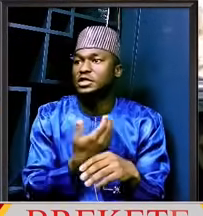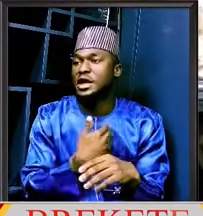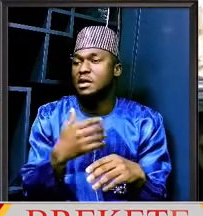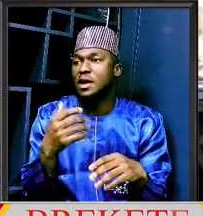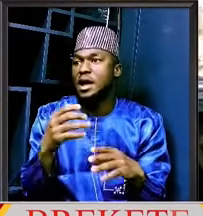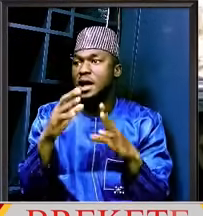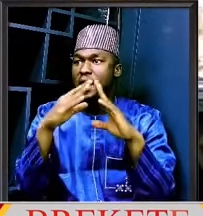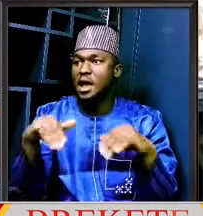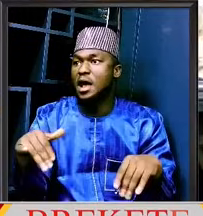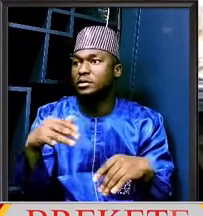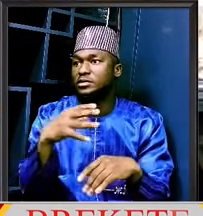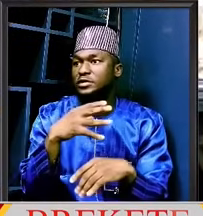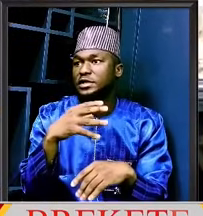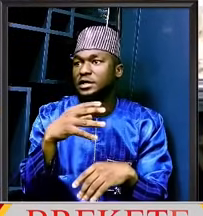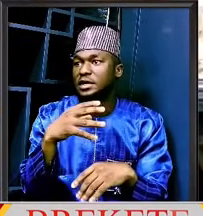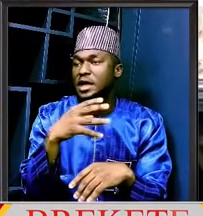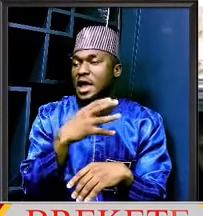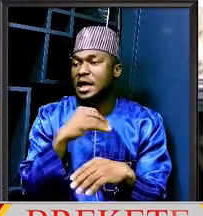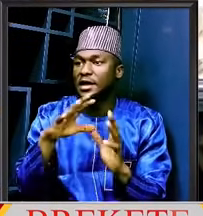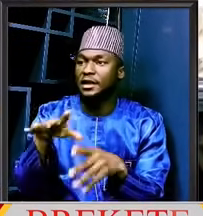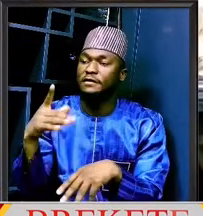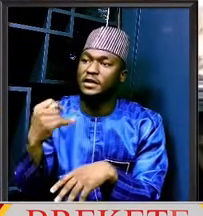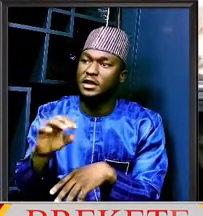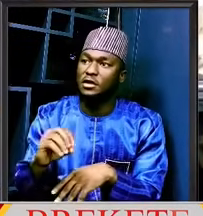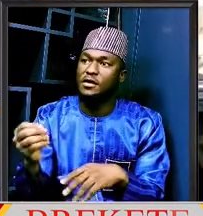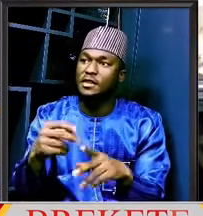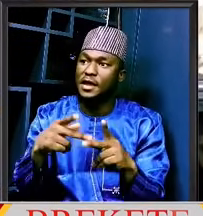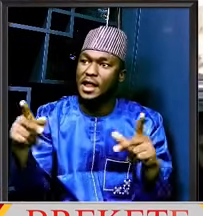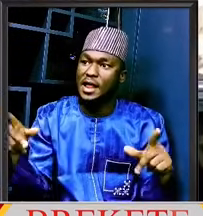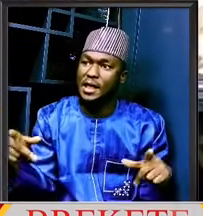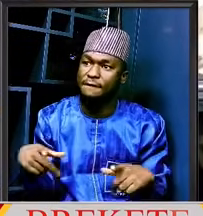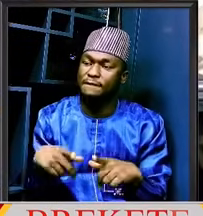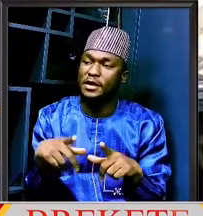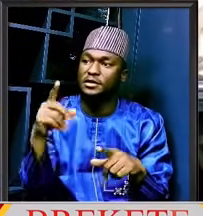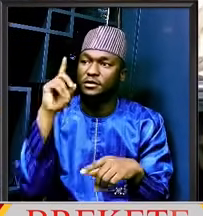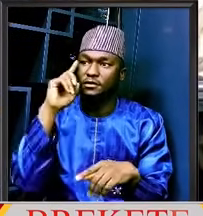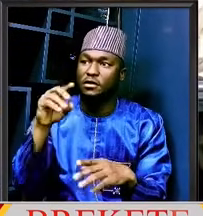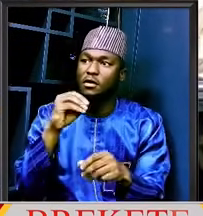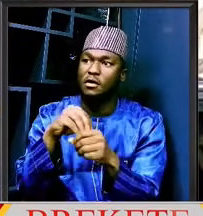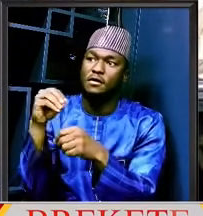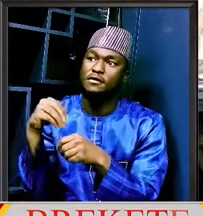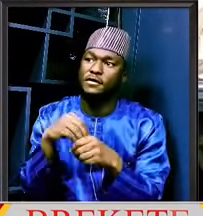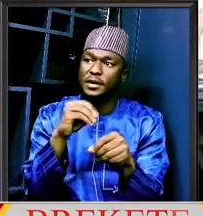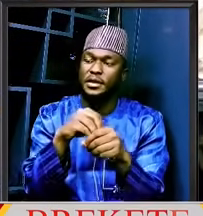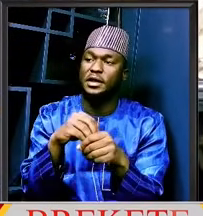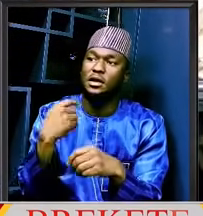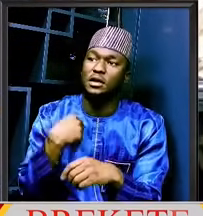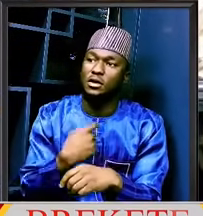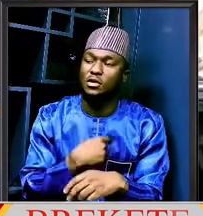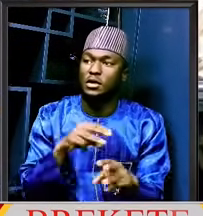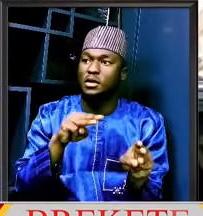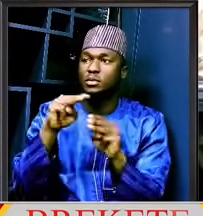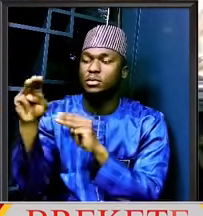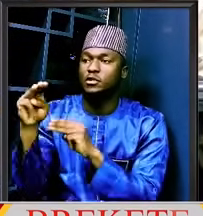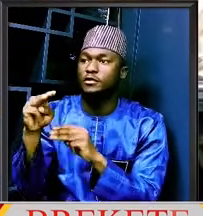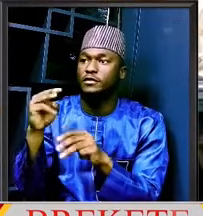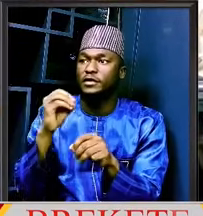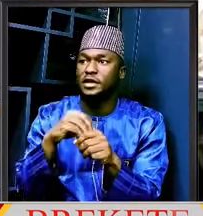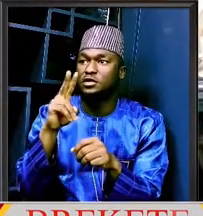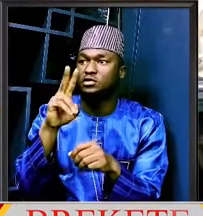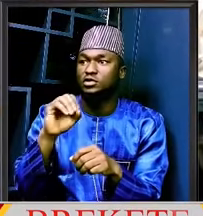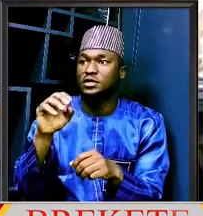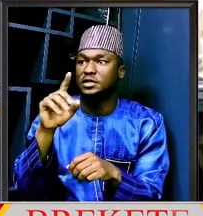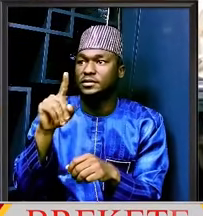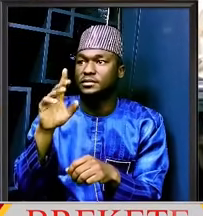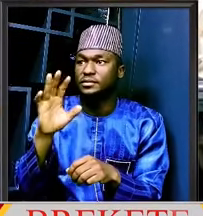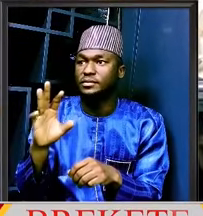land and we used the remaining parts for farming. We moved there in 2016 and we have been staying there.